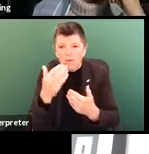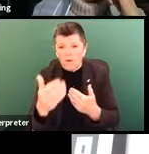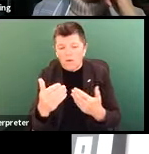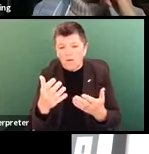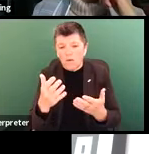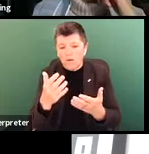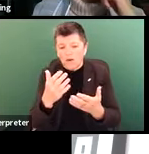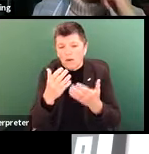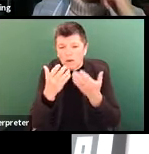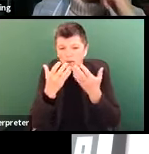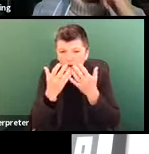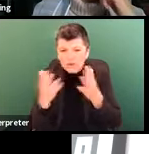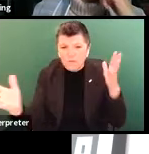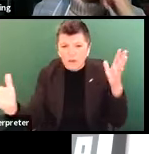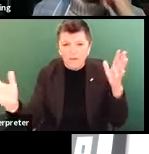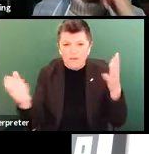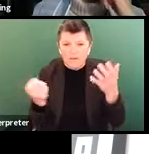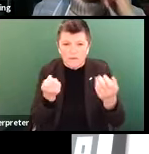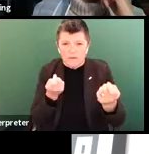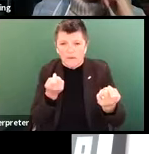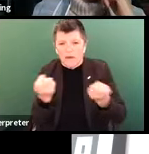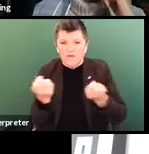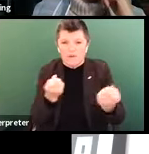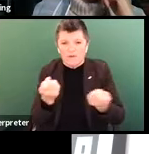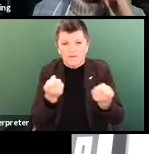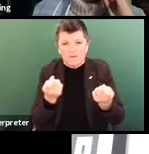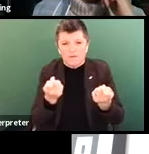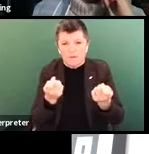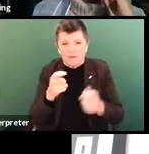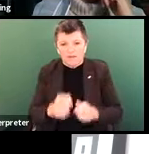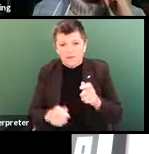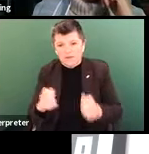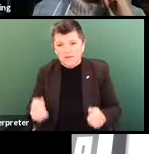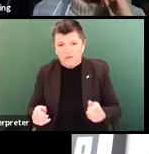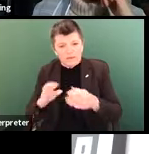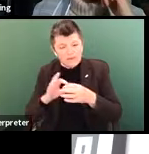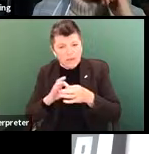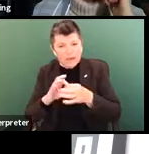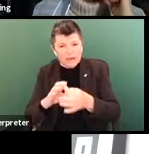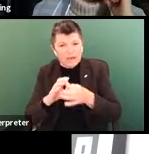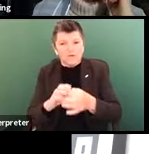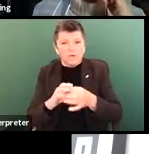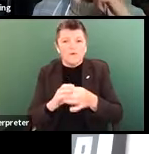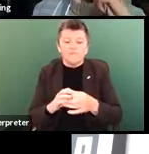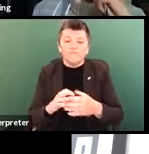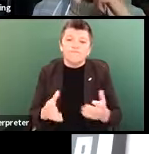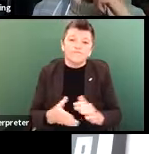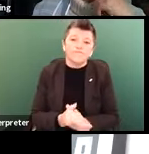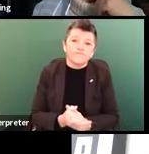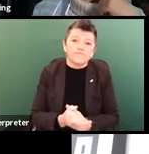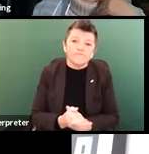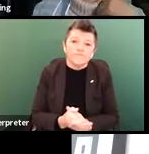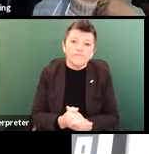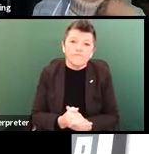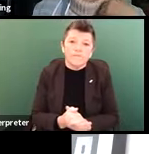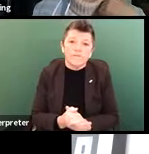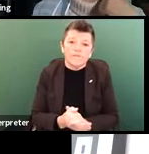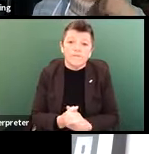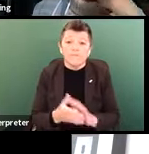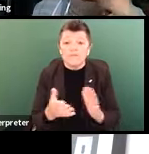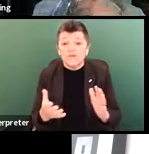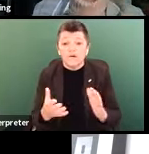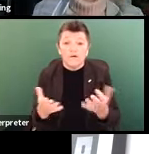governance can be made by the citizens' engagement. So